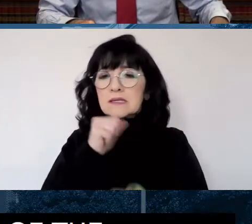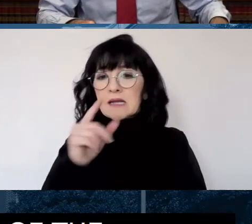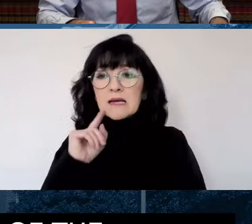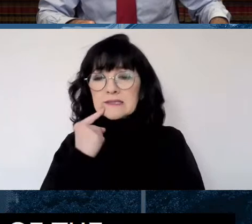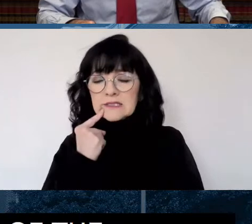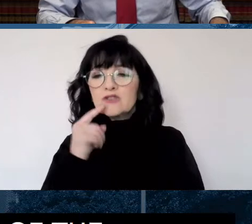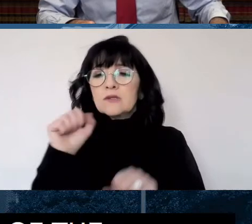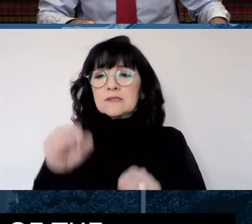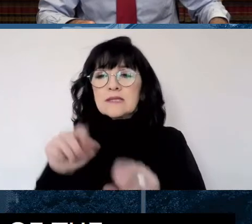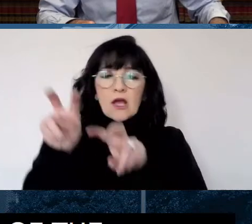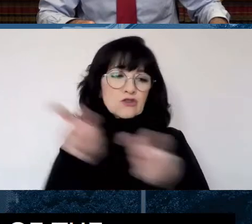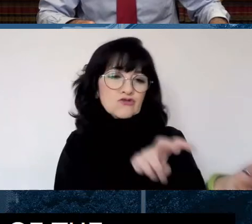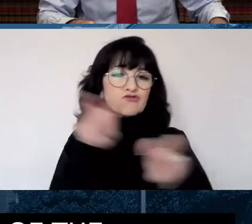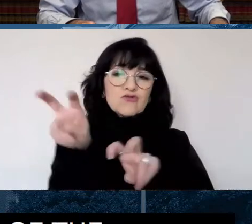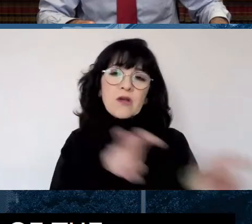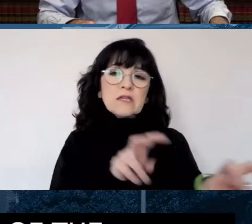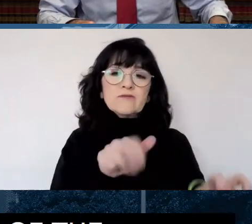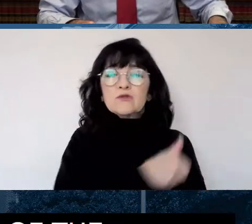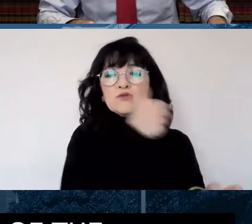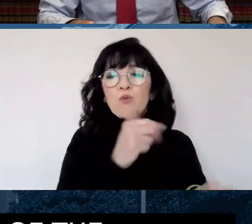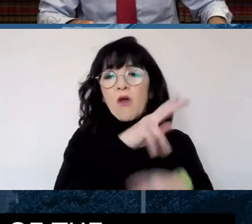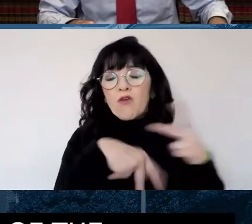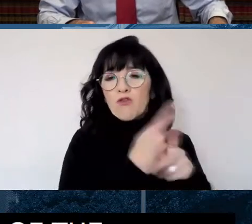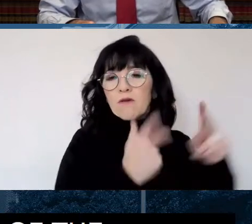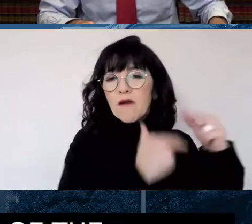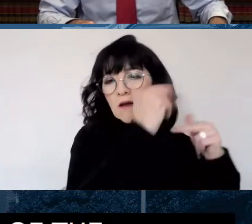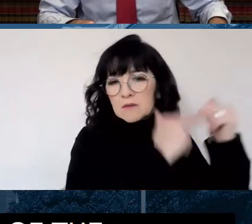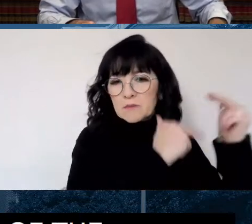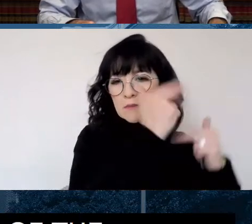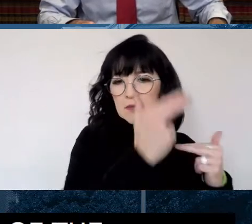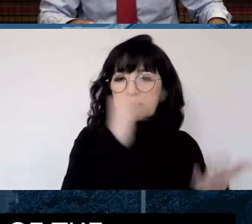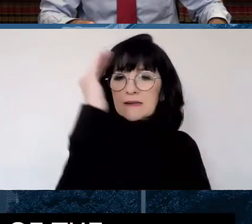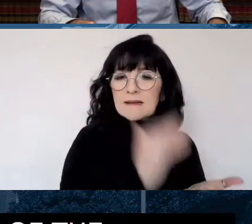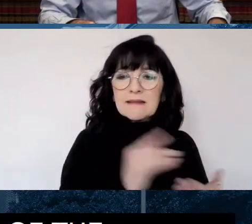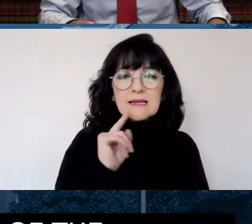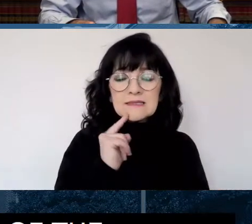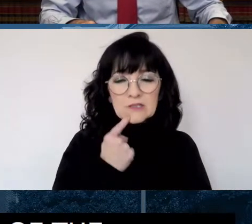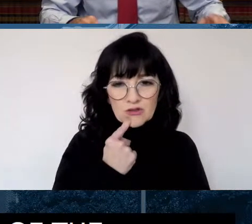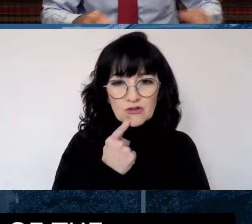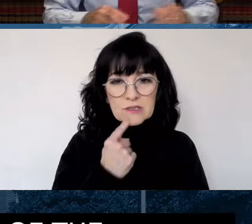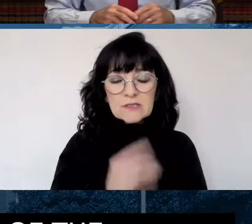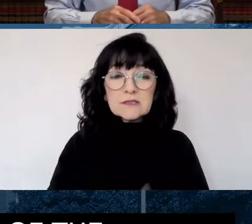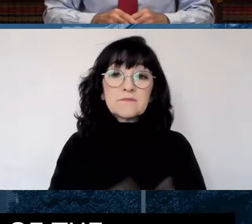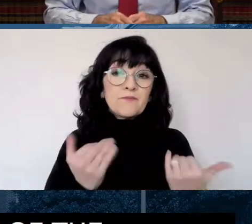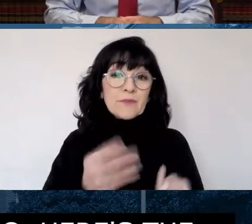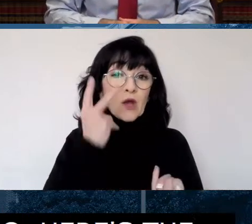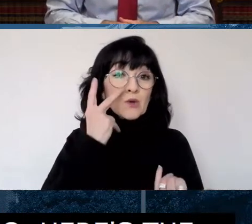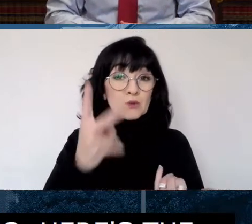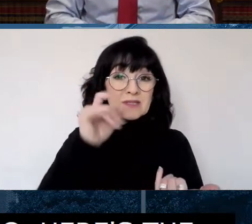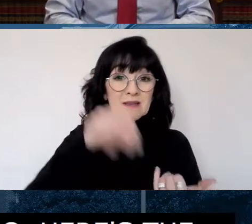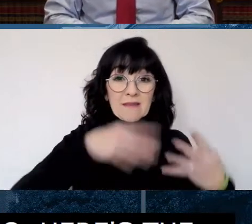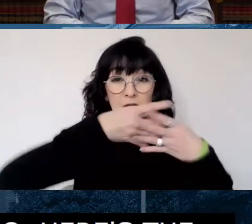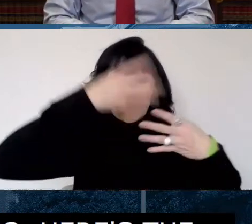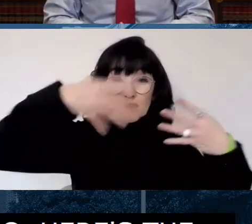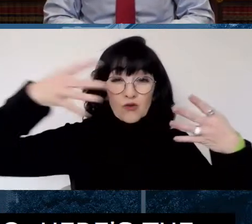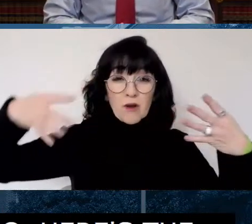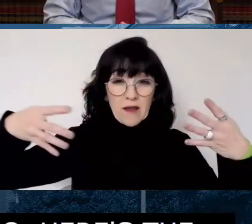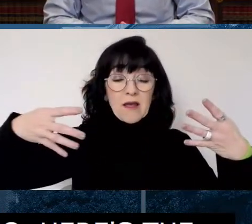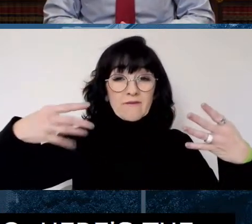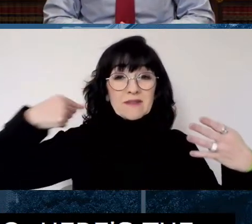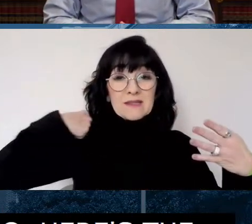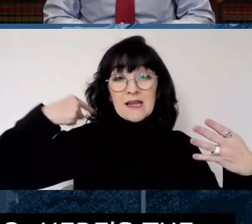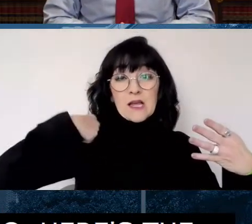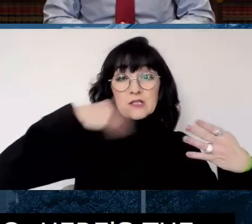the roller coaster ride, the hospitalizations. You can see the peak last January 12th of 474, the peak